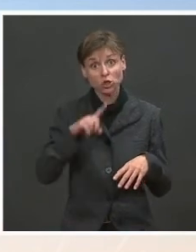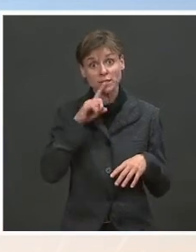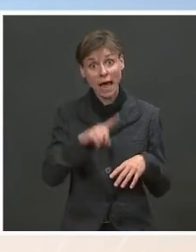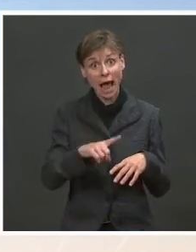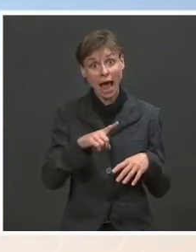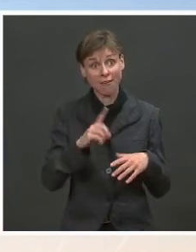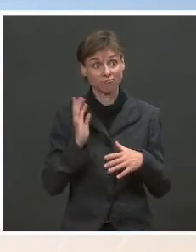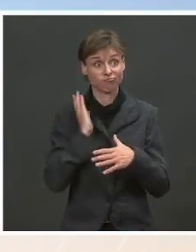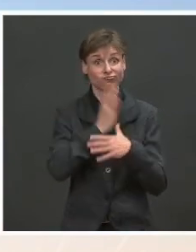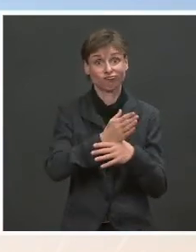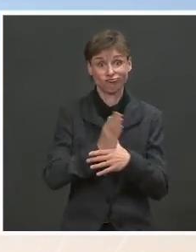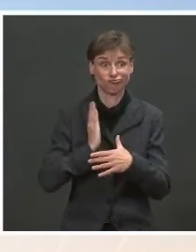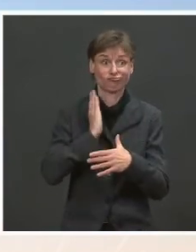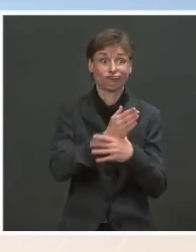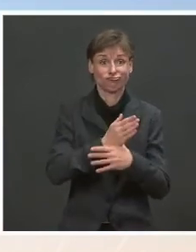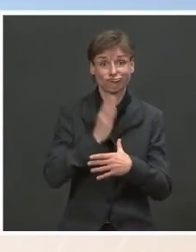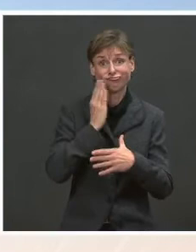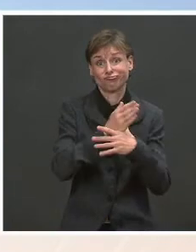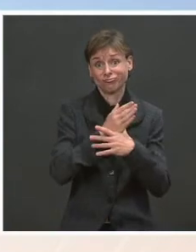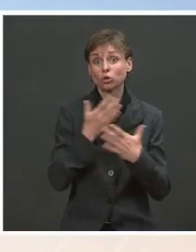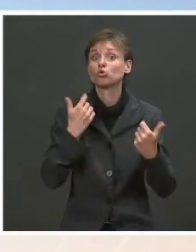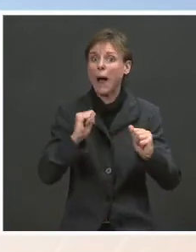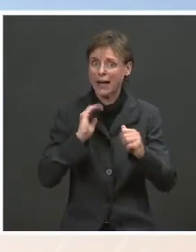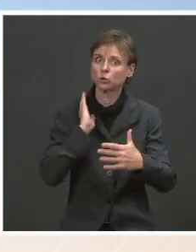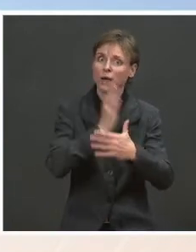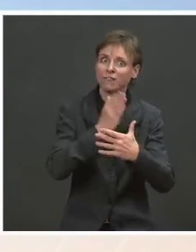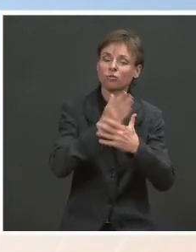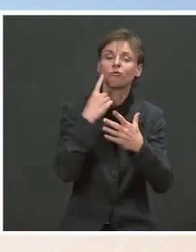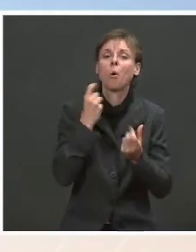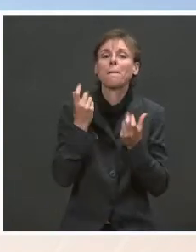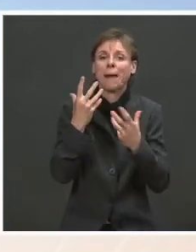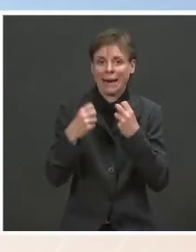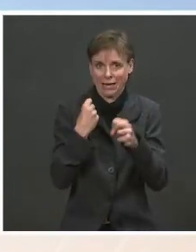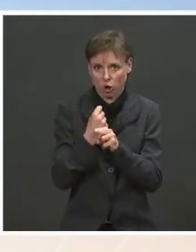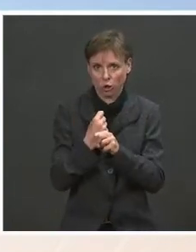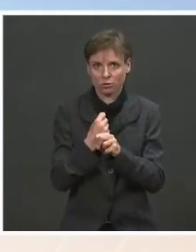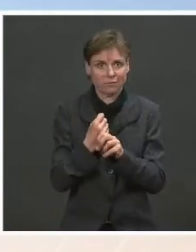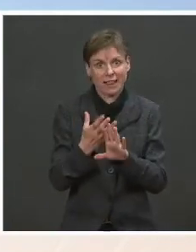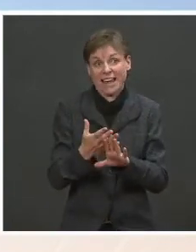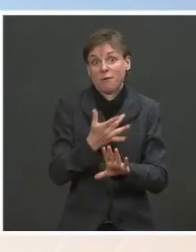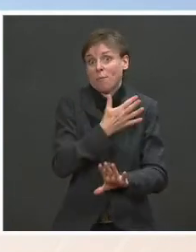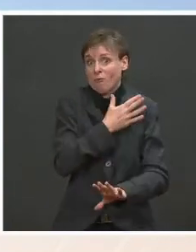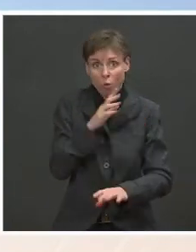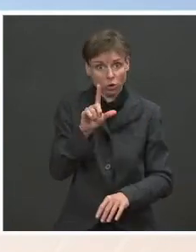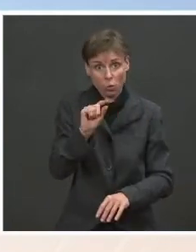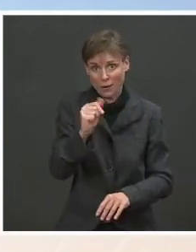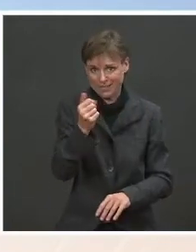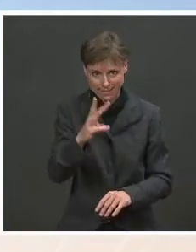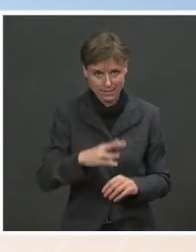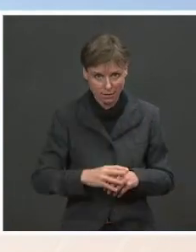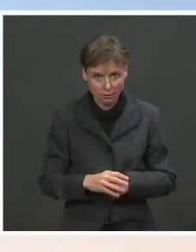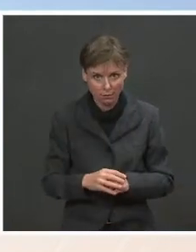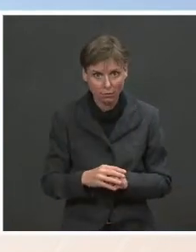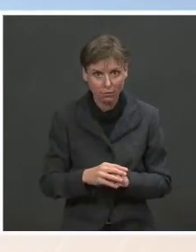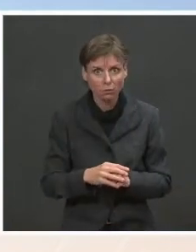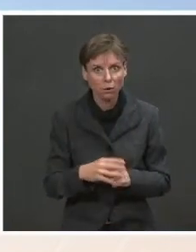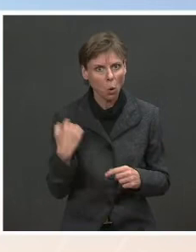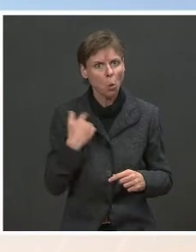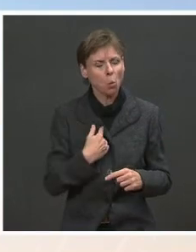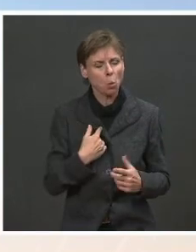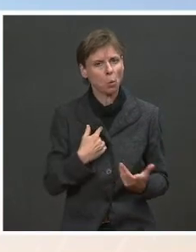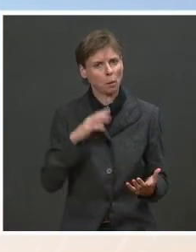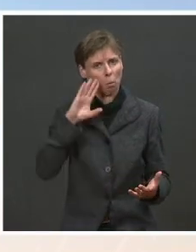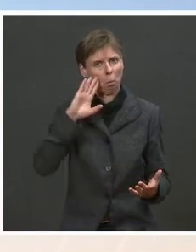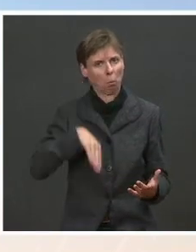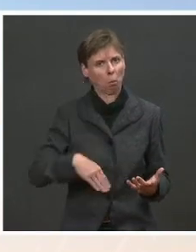for many years. I mean, long before 2016. We certainly are very eyes wide open about that